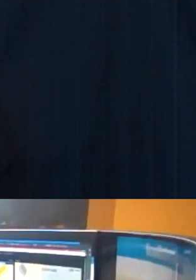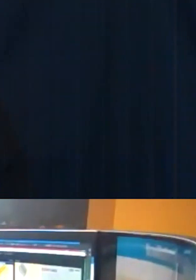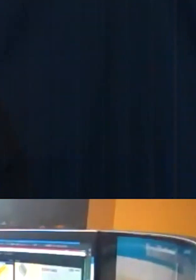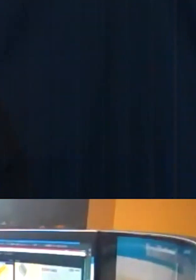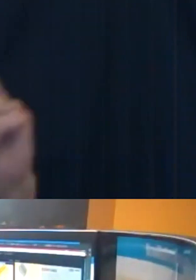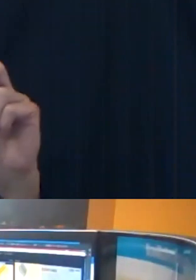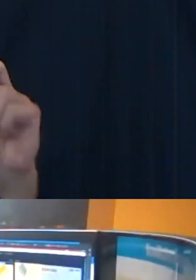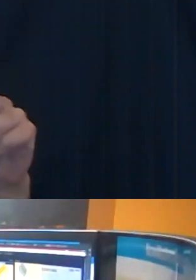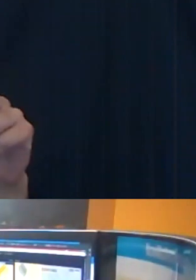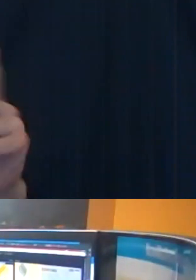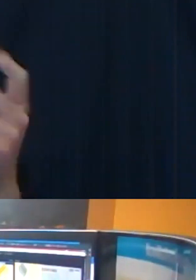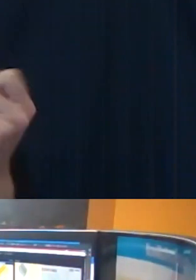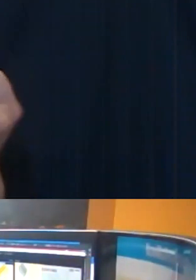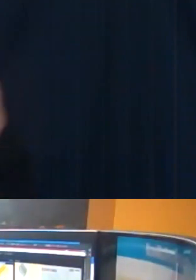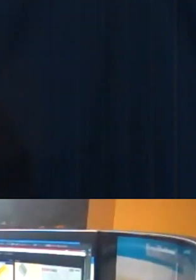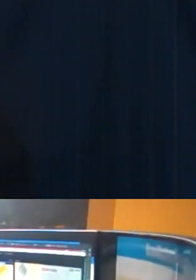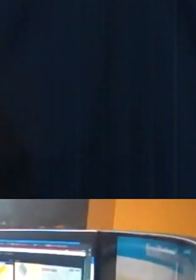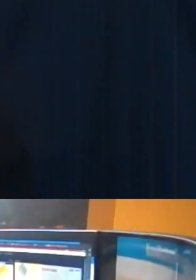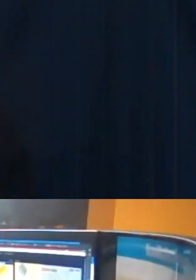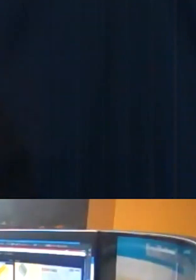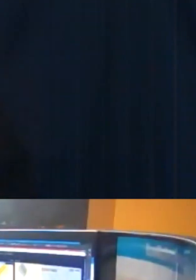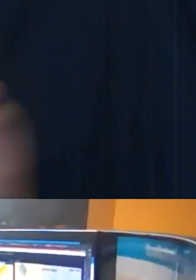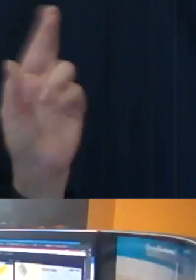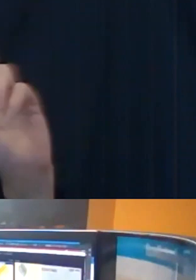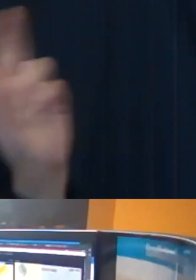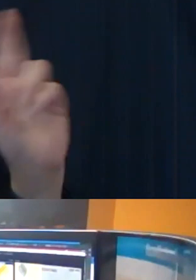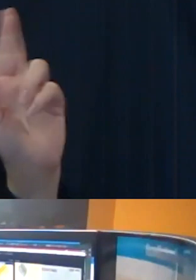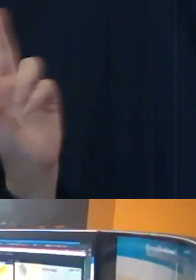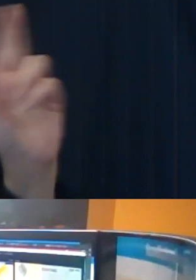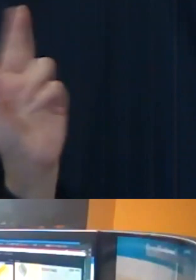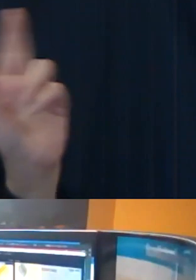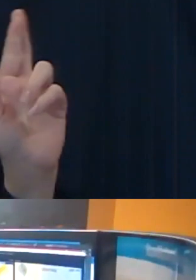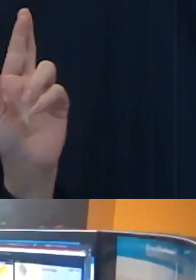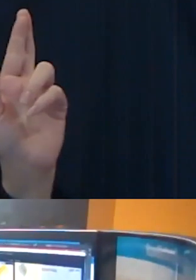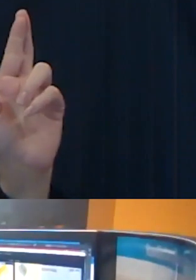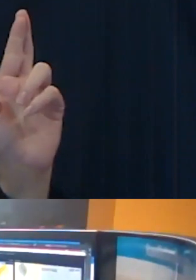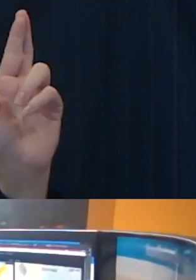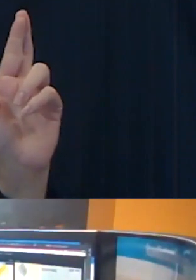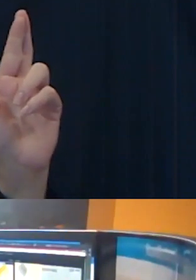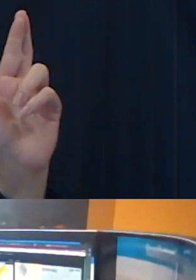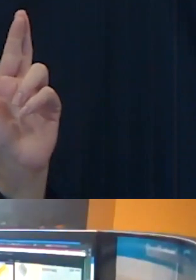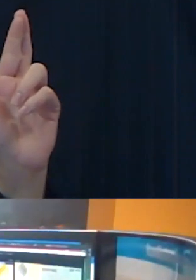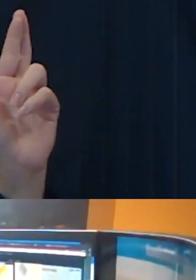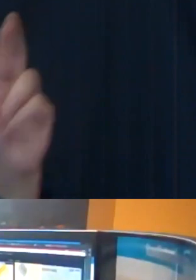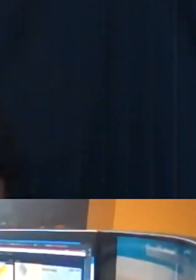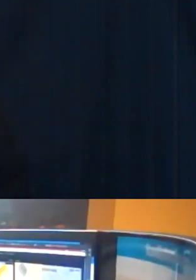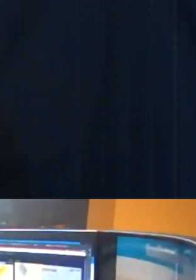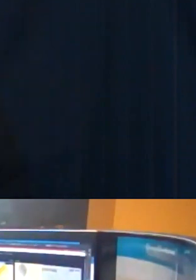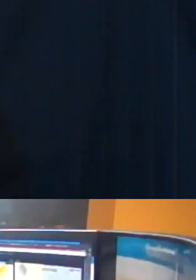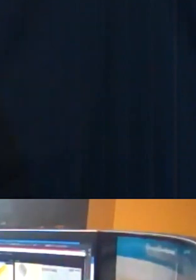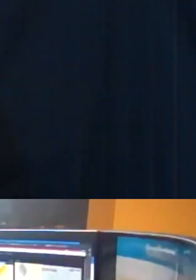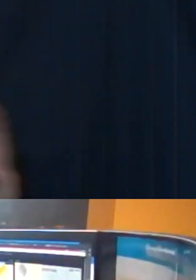Okay, so everybody ready who's going to do this? David, are you ready? I'm ready. Vincent, are you ready?